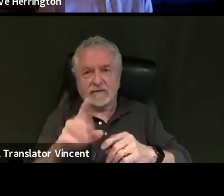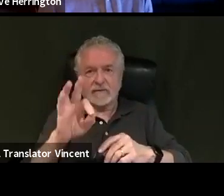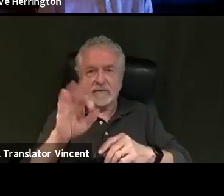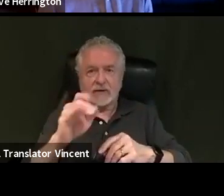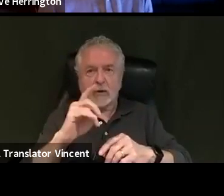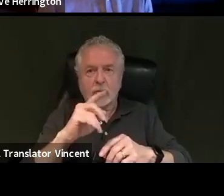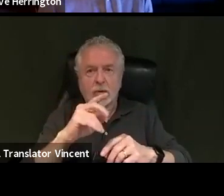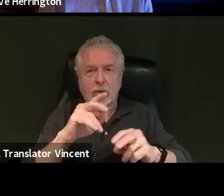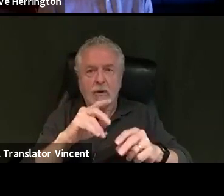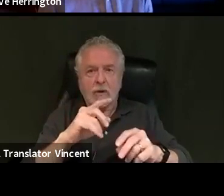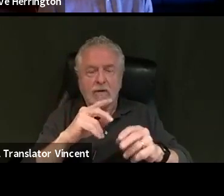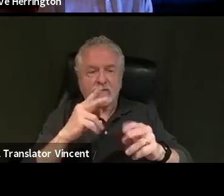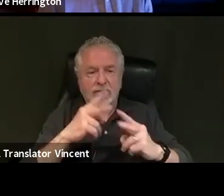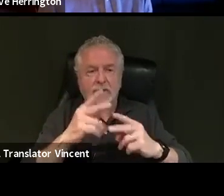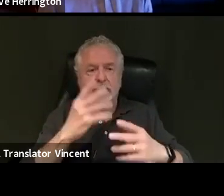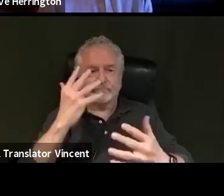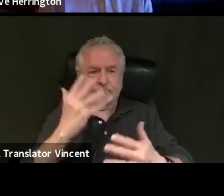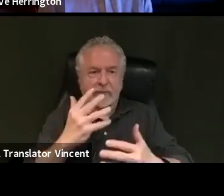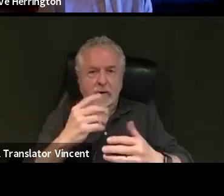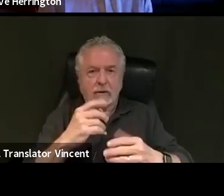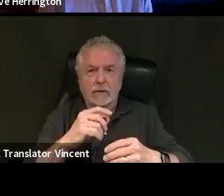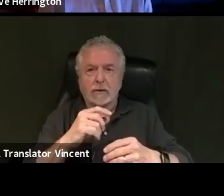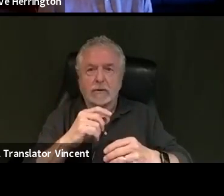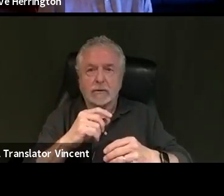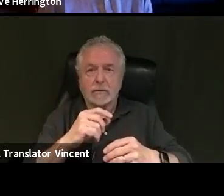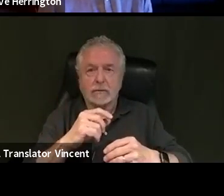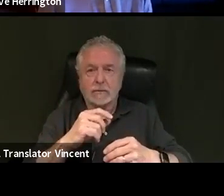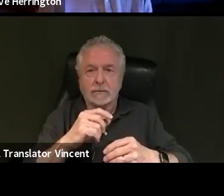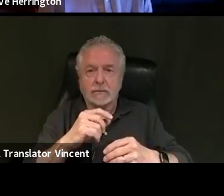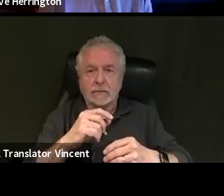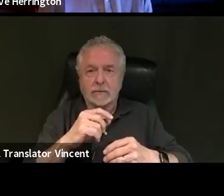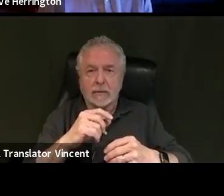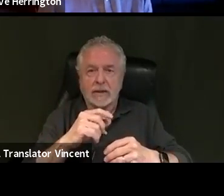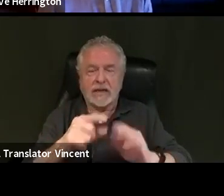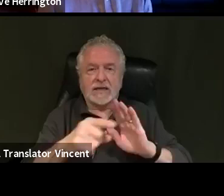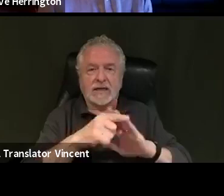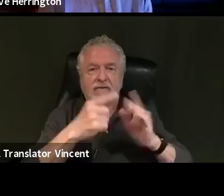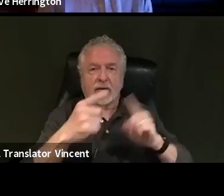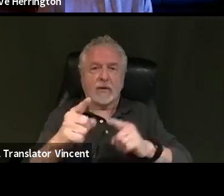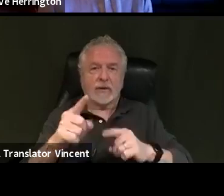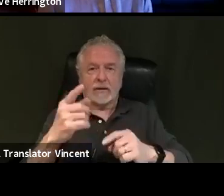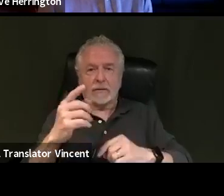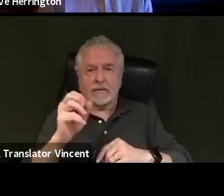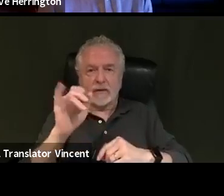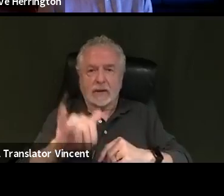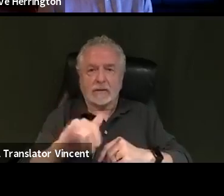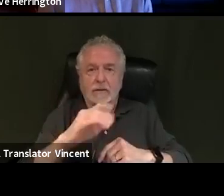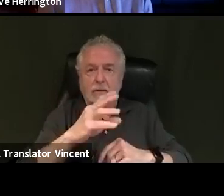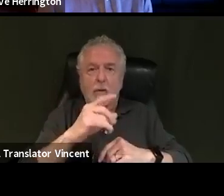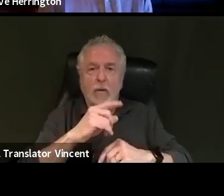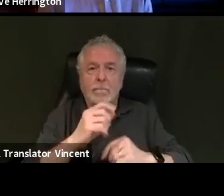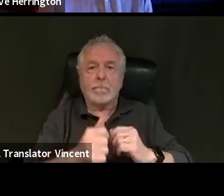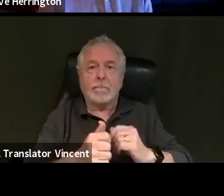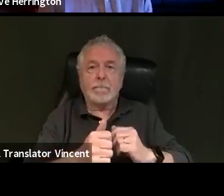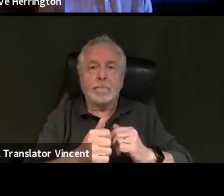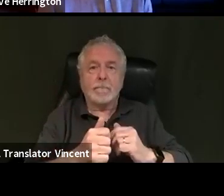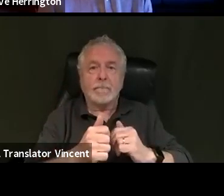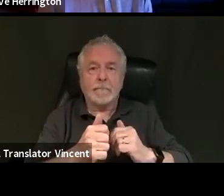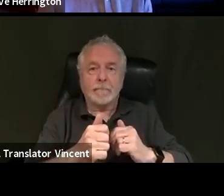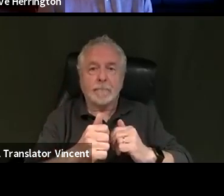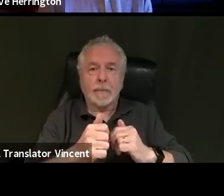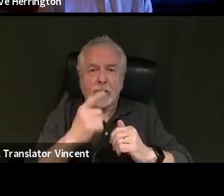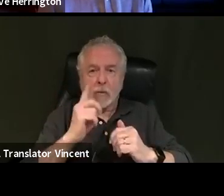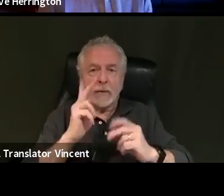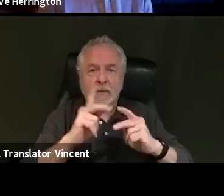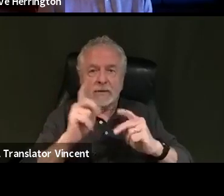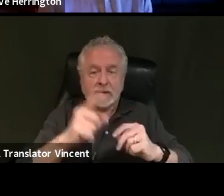that resulted very unfortunately, ultimately, in a negative outcome of death. But what this, I think